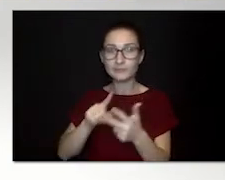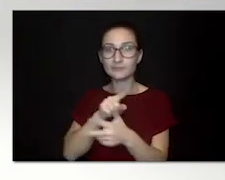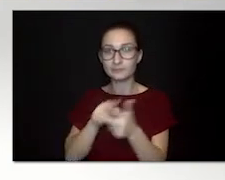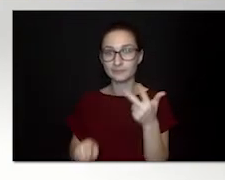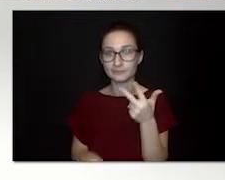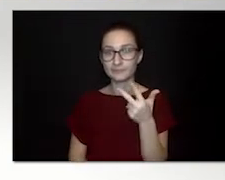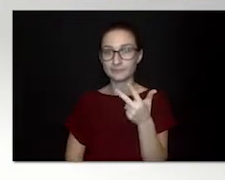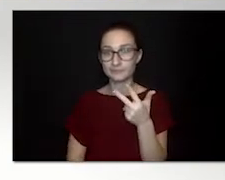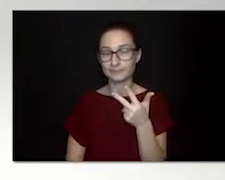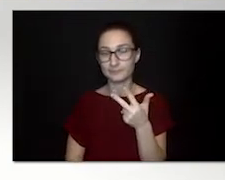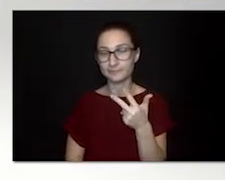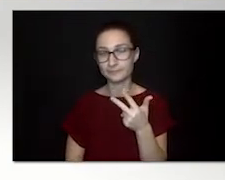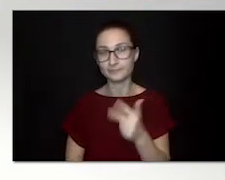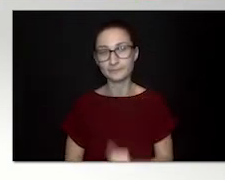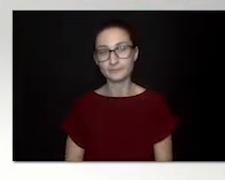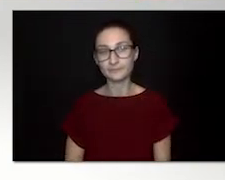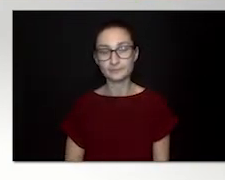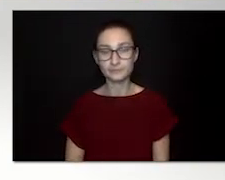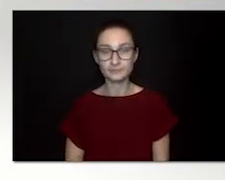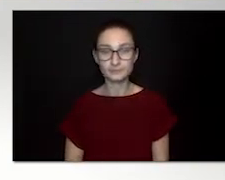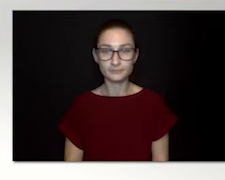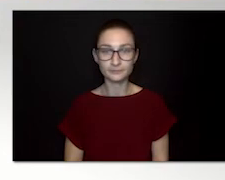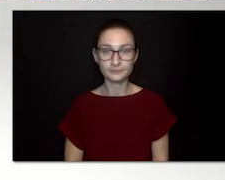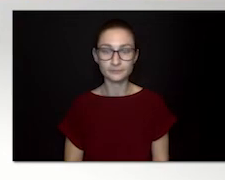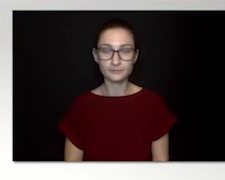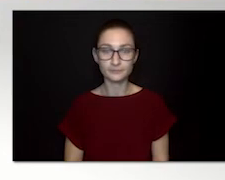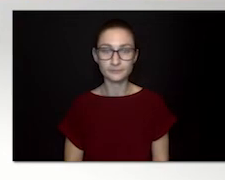that's the verified inventory.